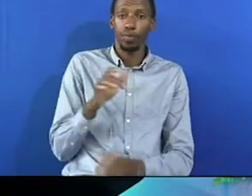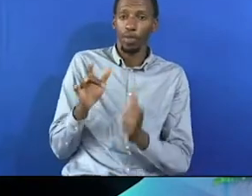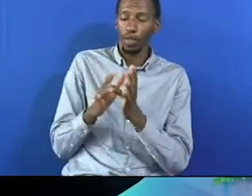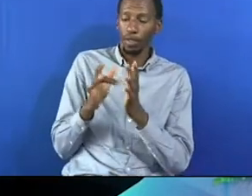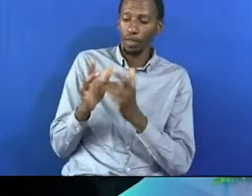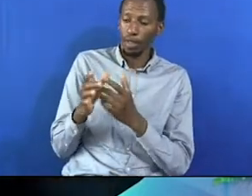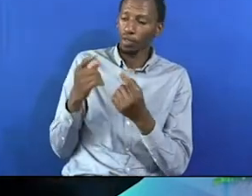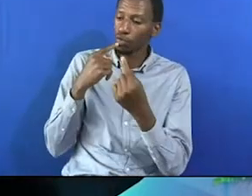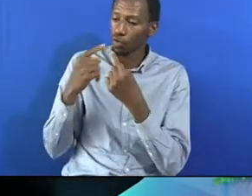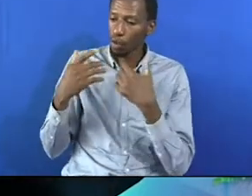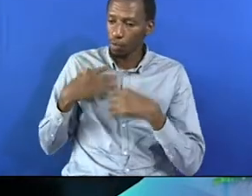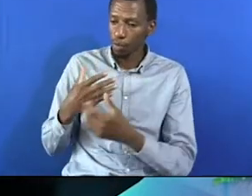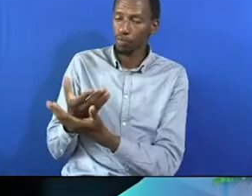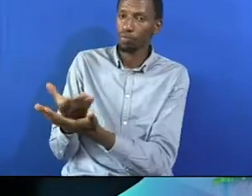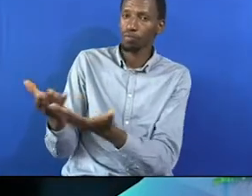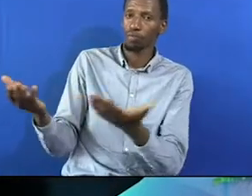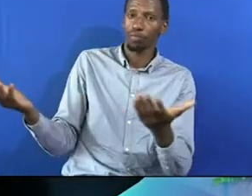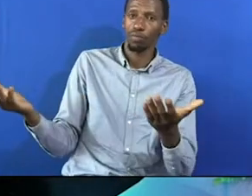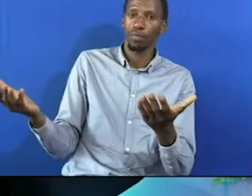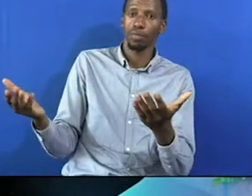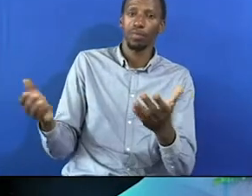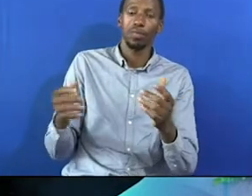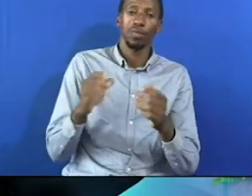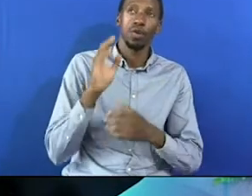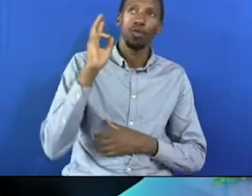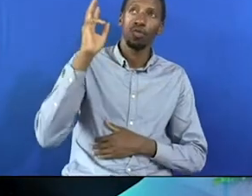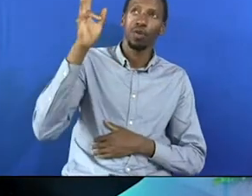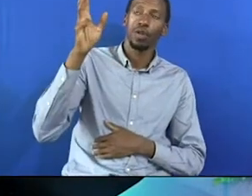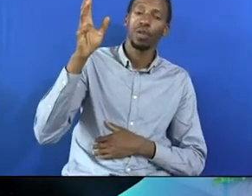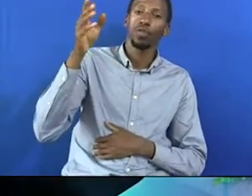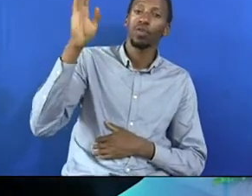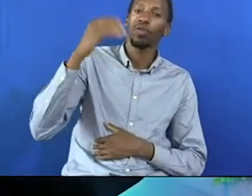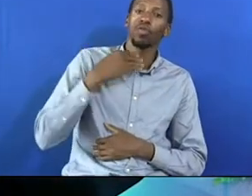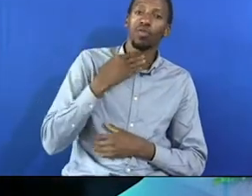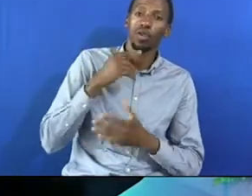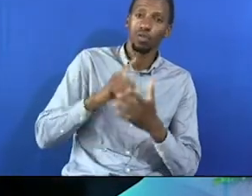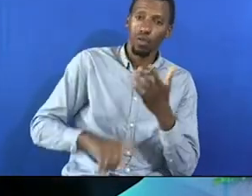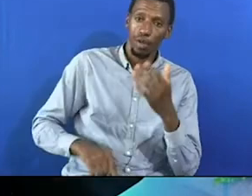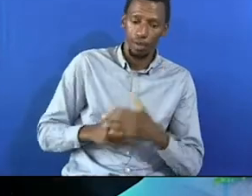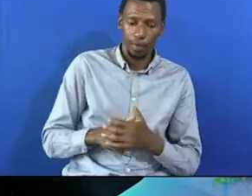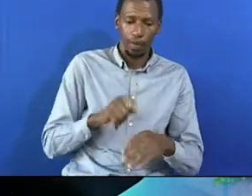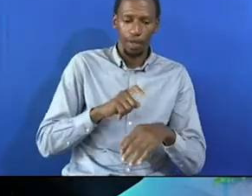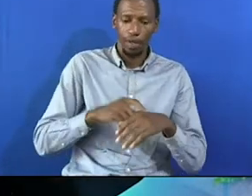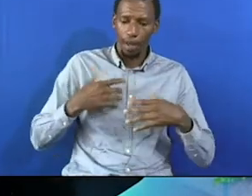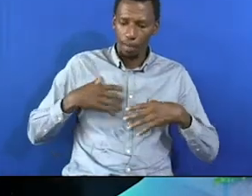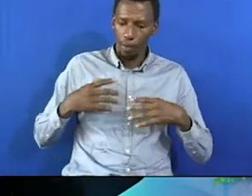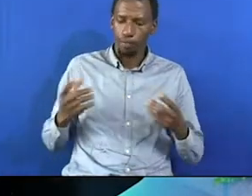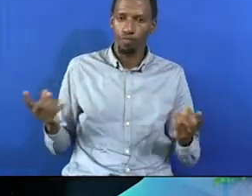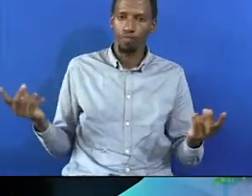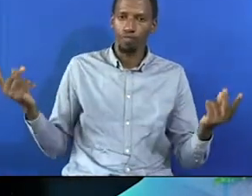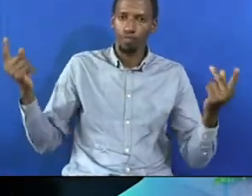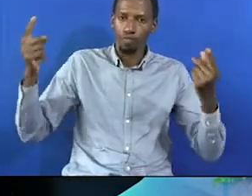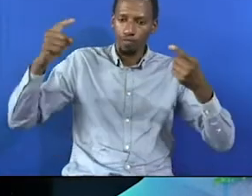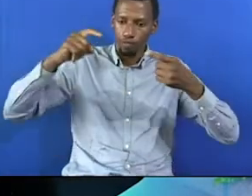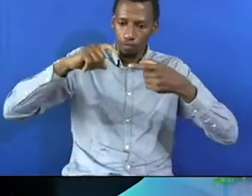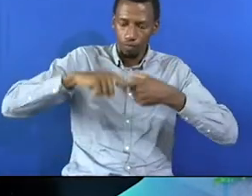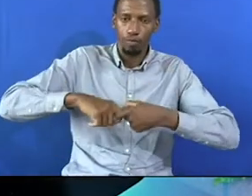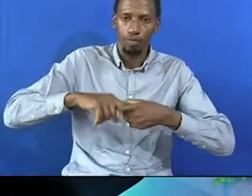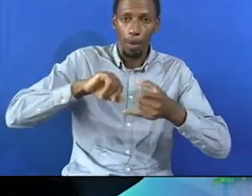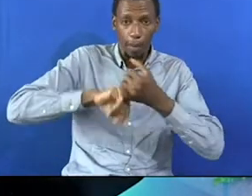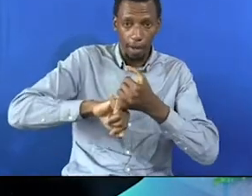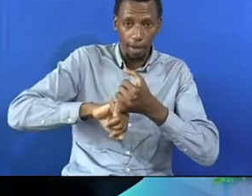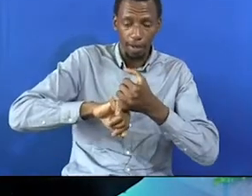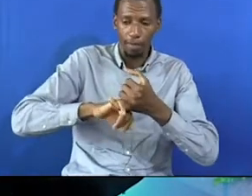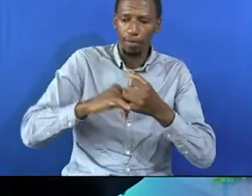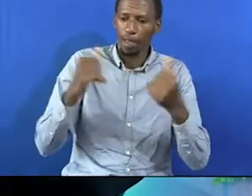people that the will of God was that once people come together, nobody should put them